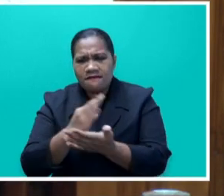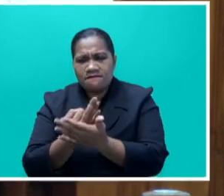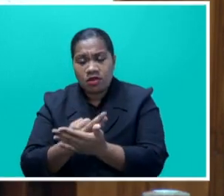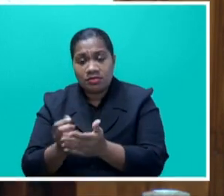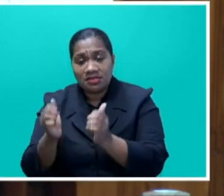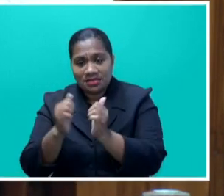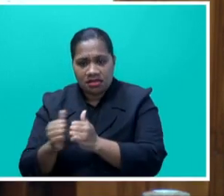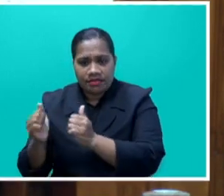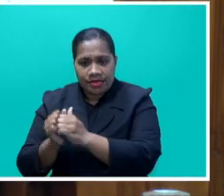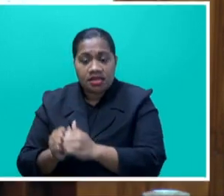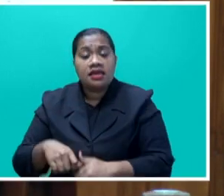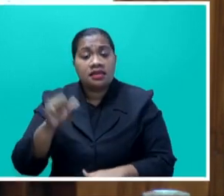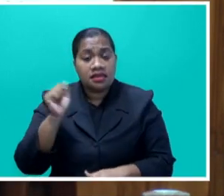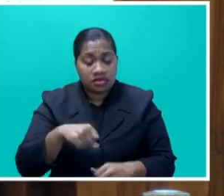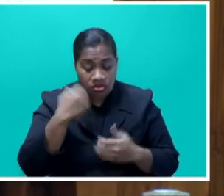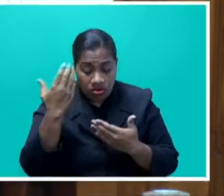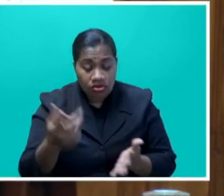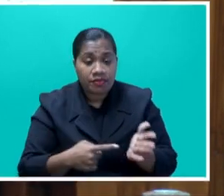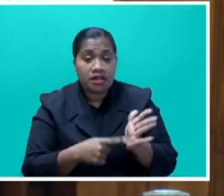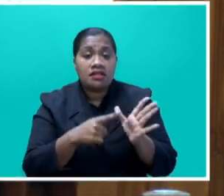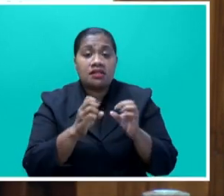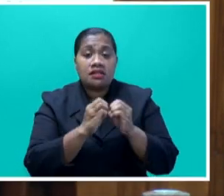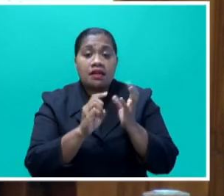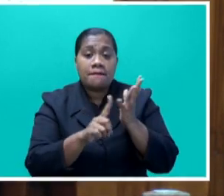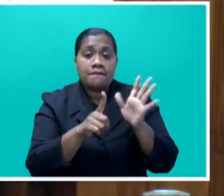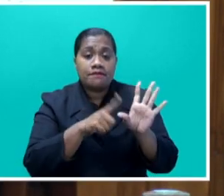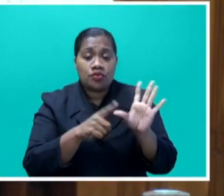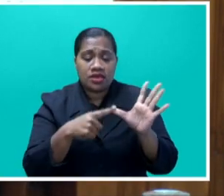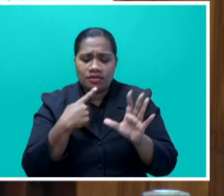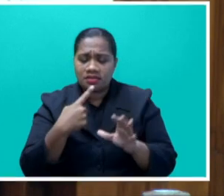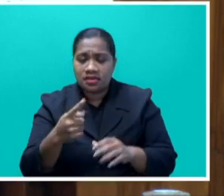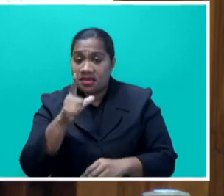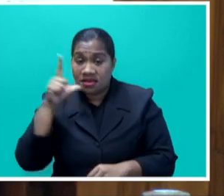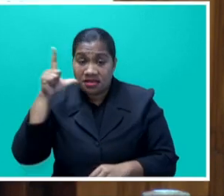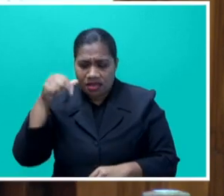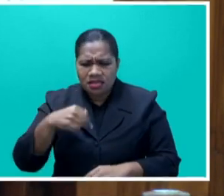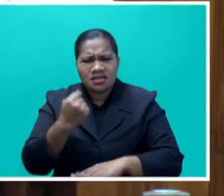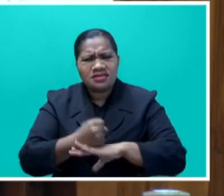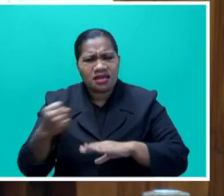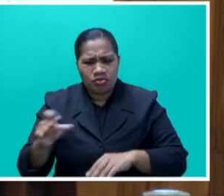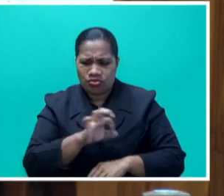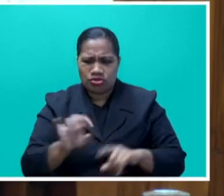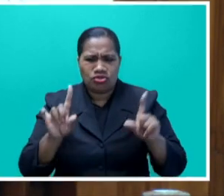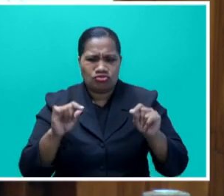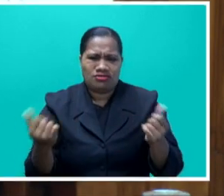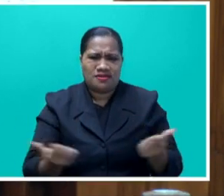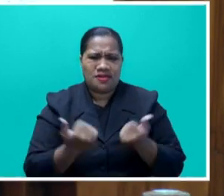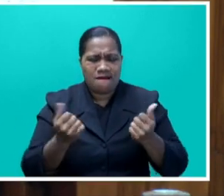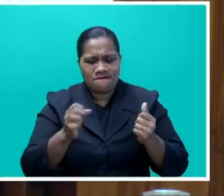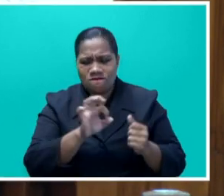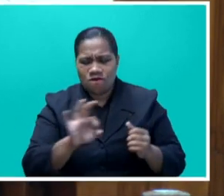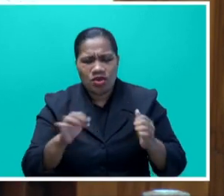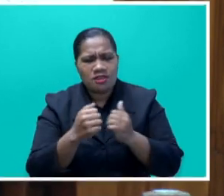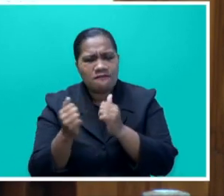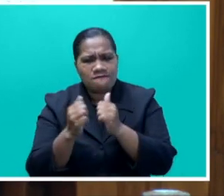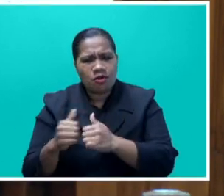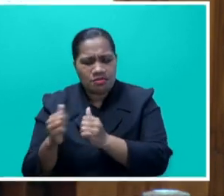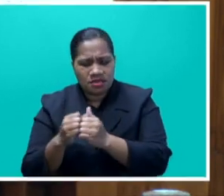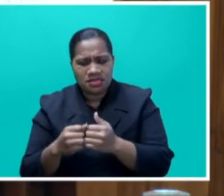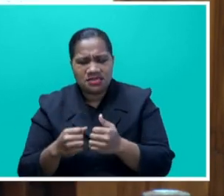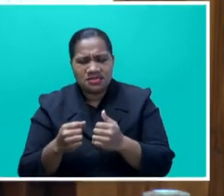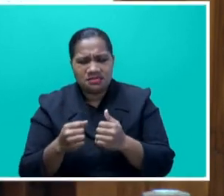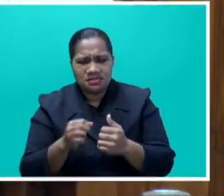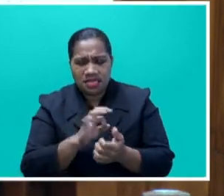Honorable Tumbuya was commenting yesterday that this government has not done enough for informal settlers, just for political gain.